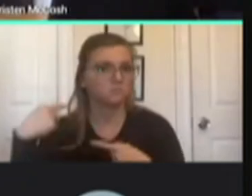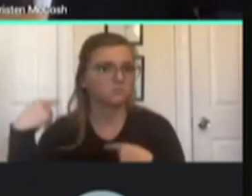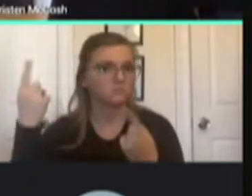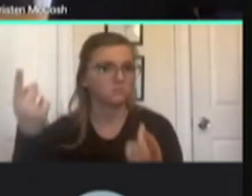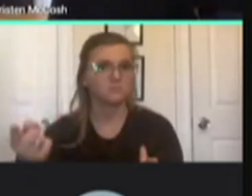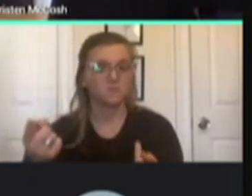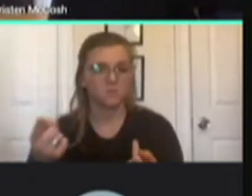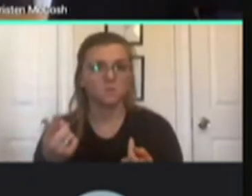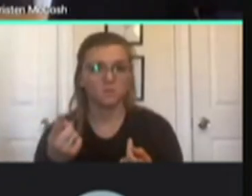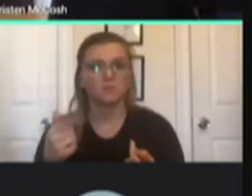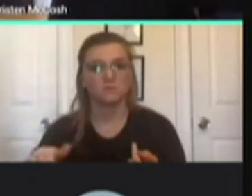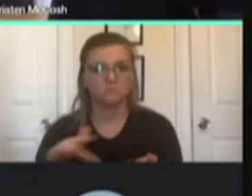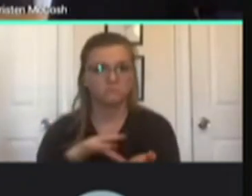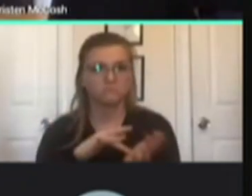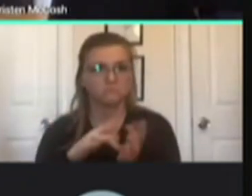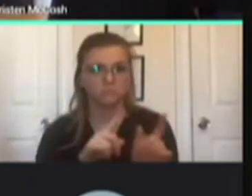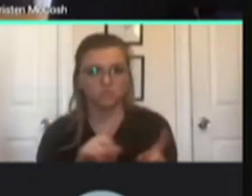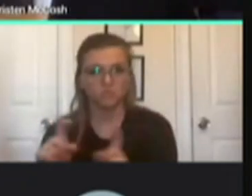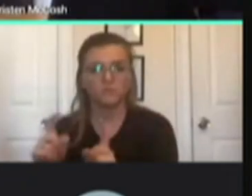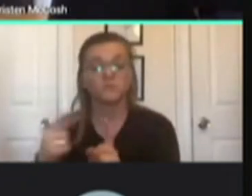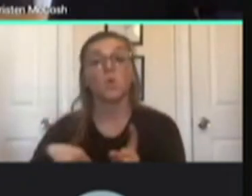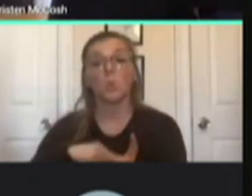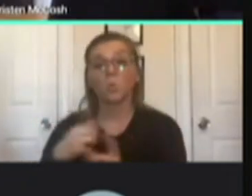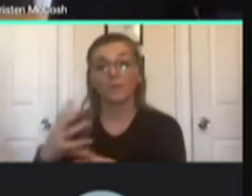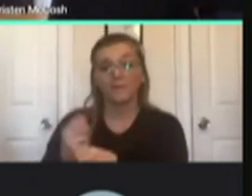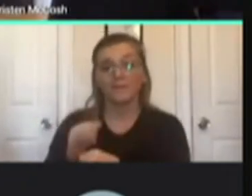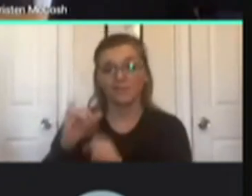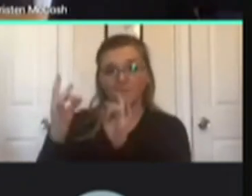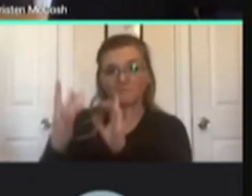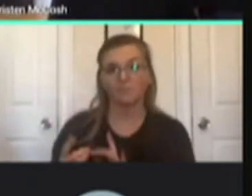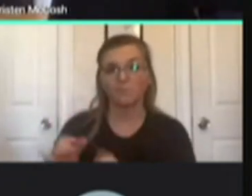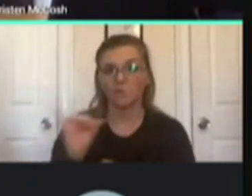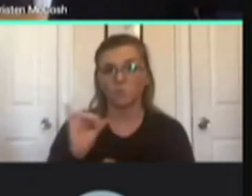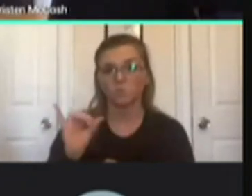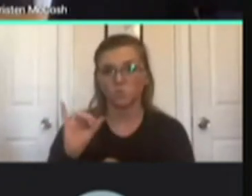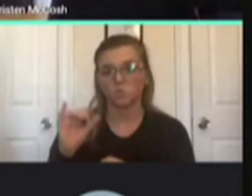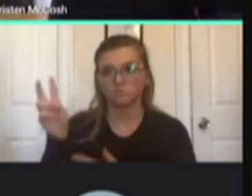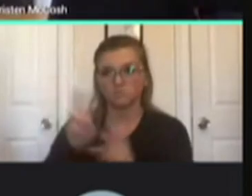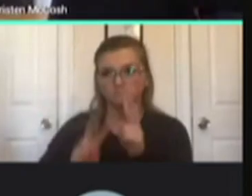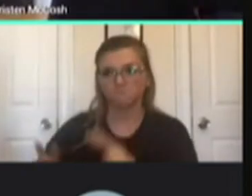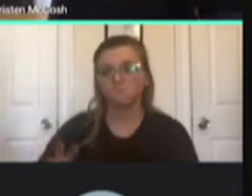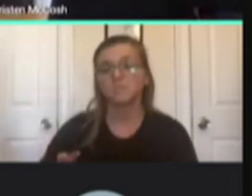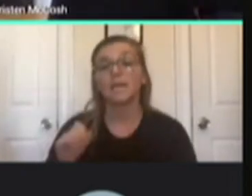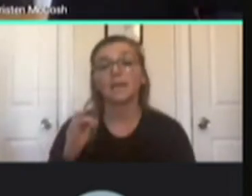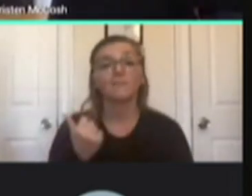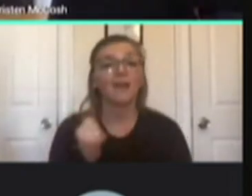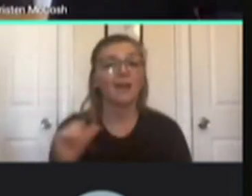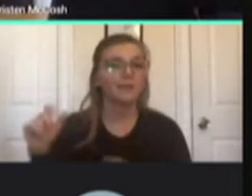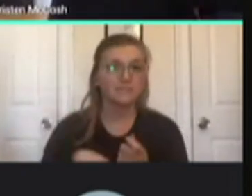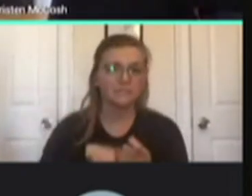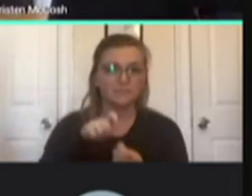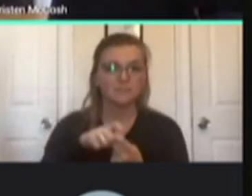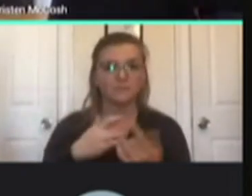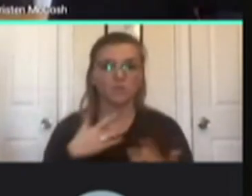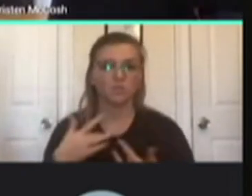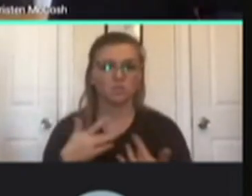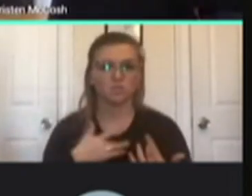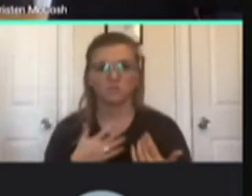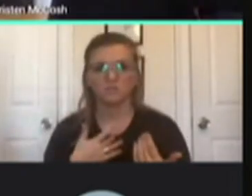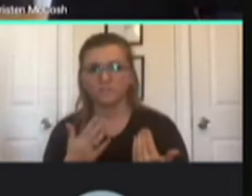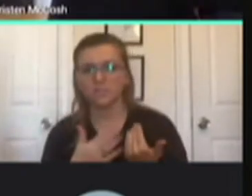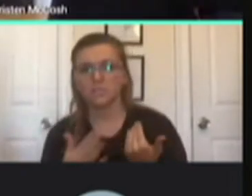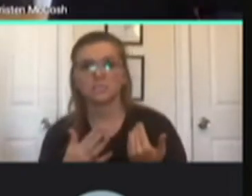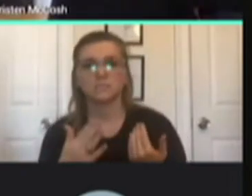And we are also getting that feedback. But if you have a specific concern related to reopening a certain